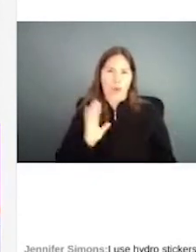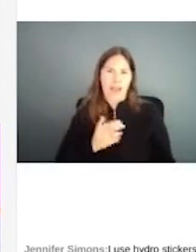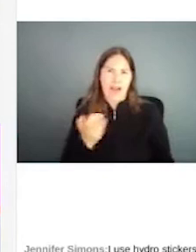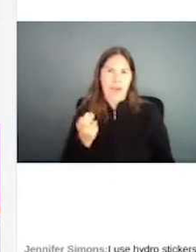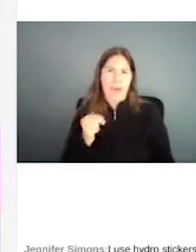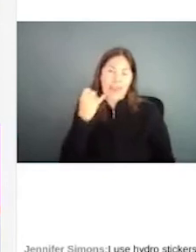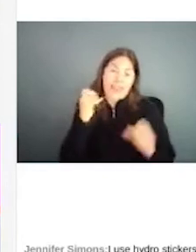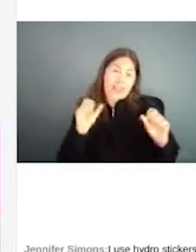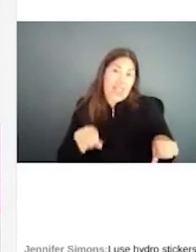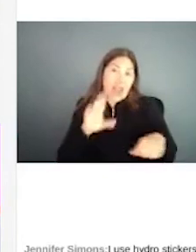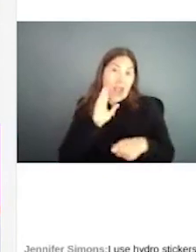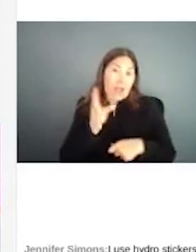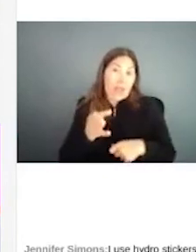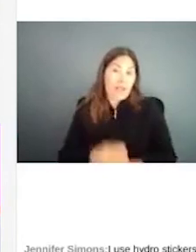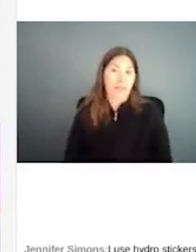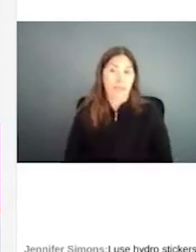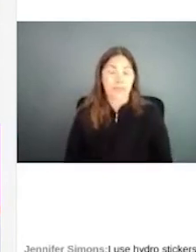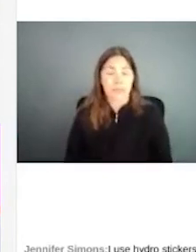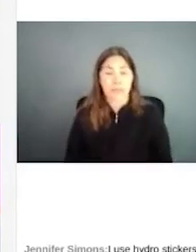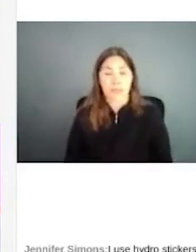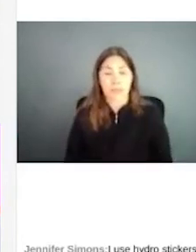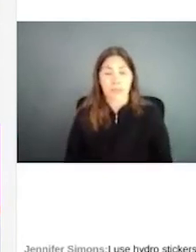can, I certainly will.